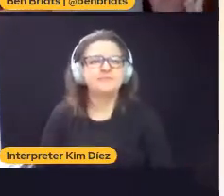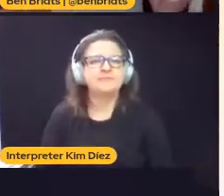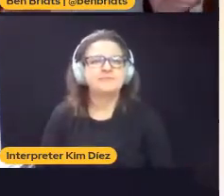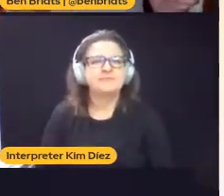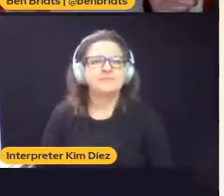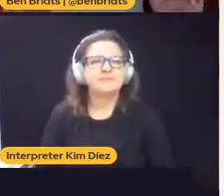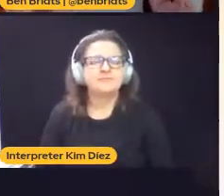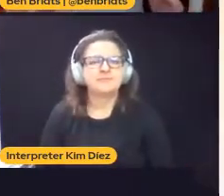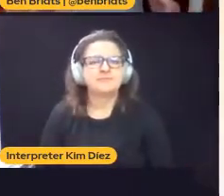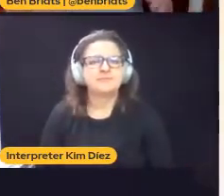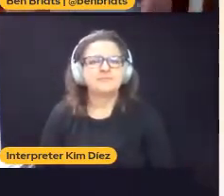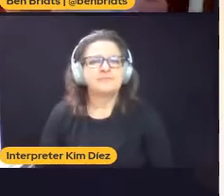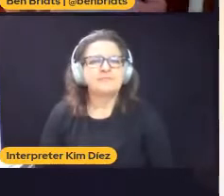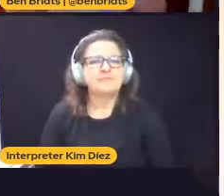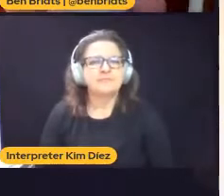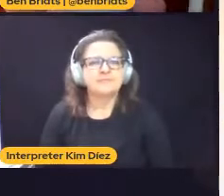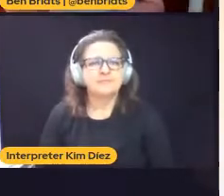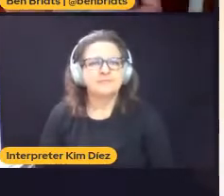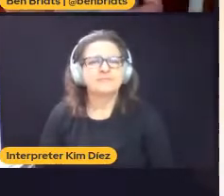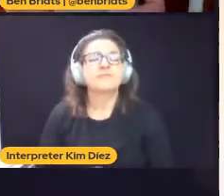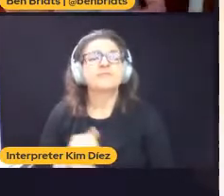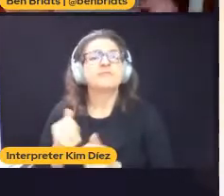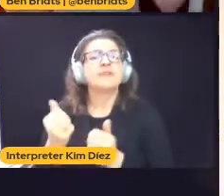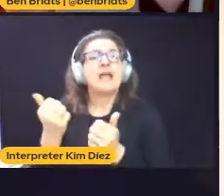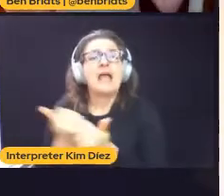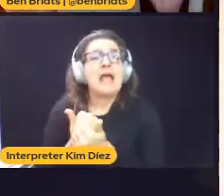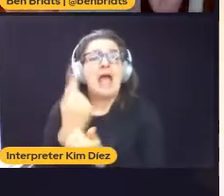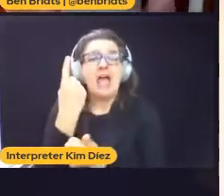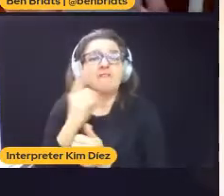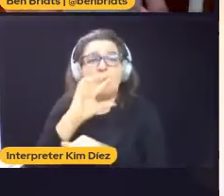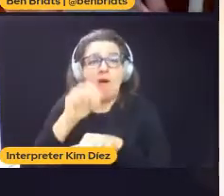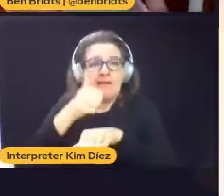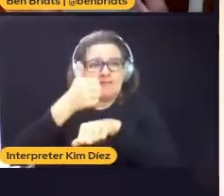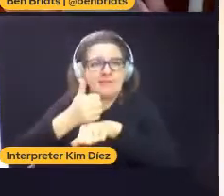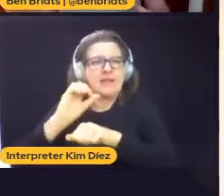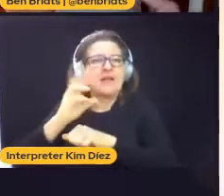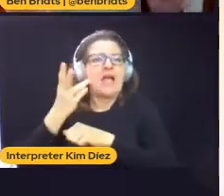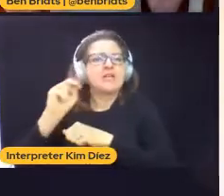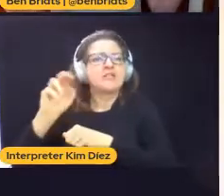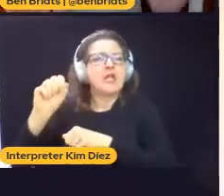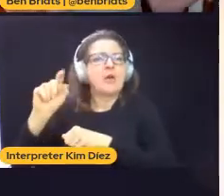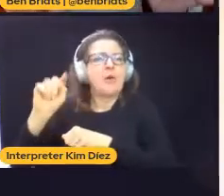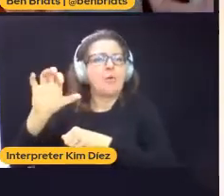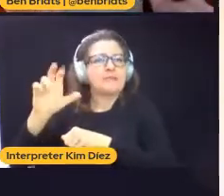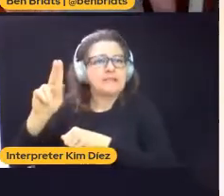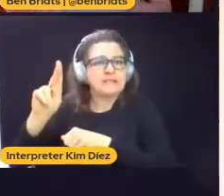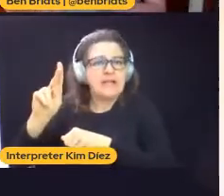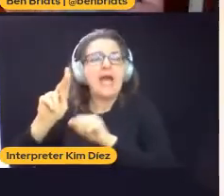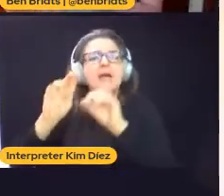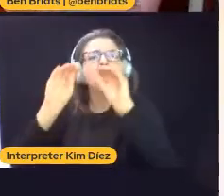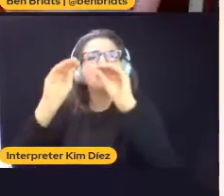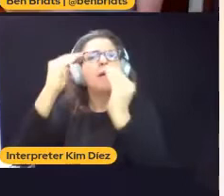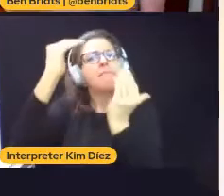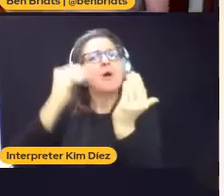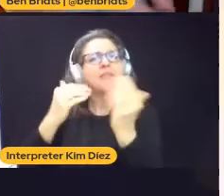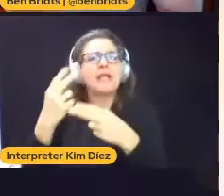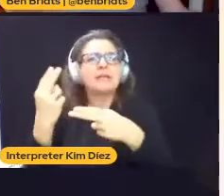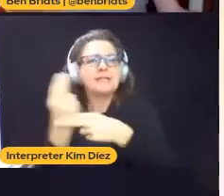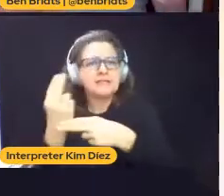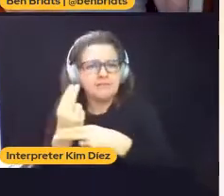where every team should be able to define their own stack, put a list of instances in there, and then we would have some